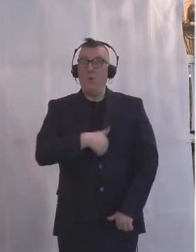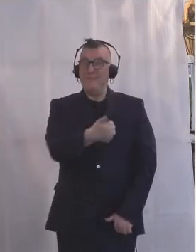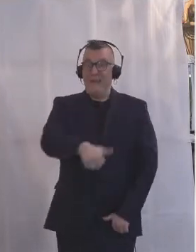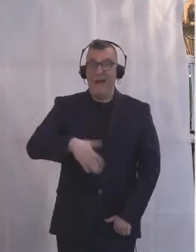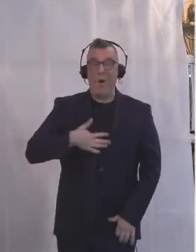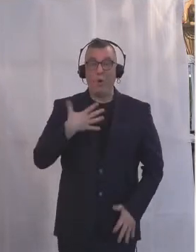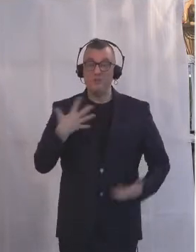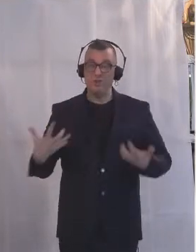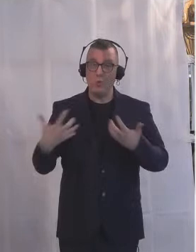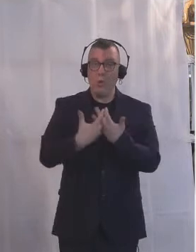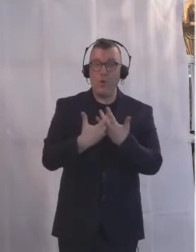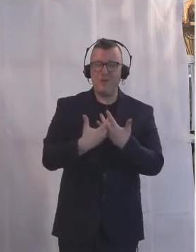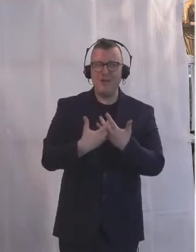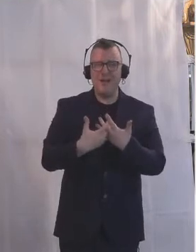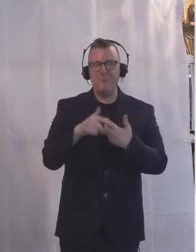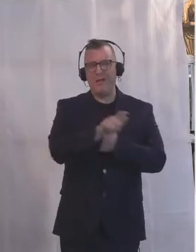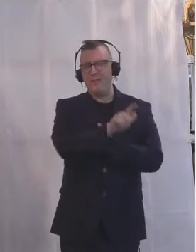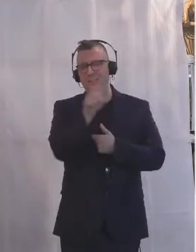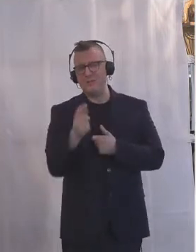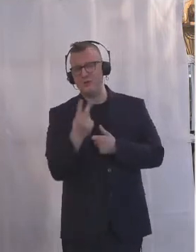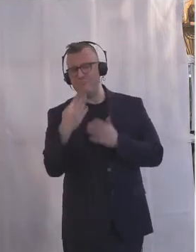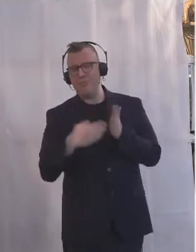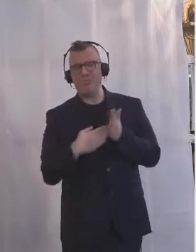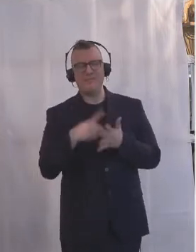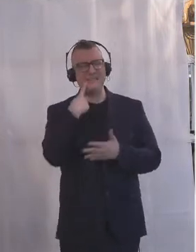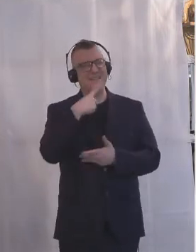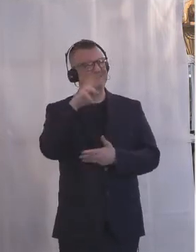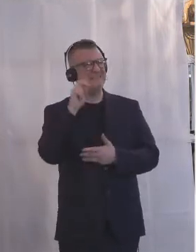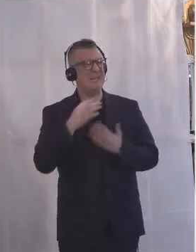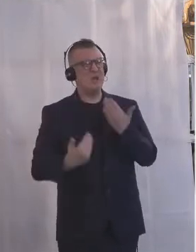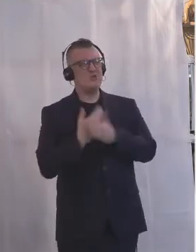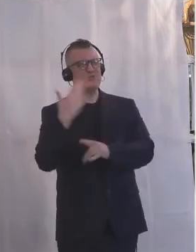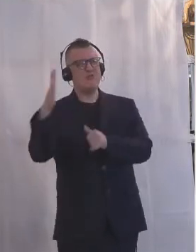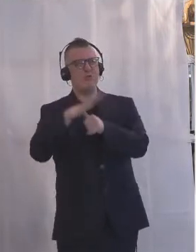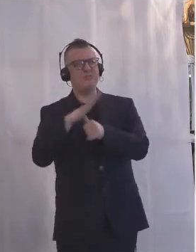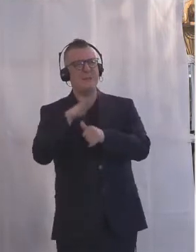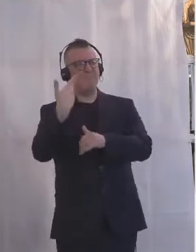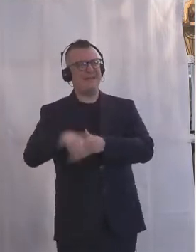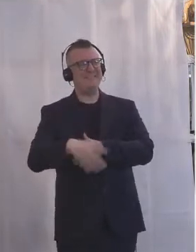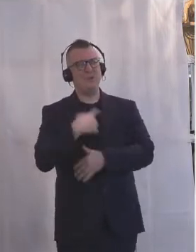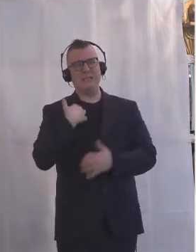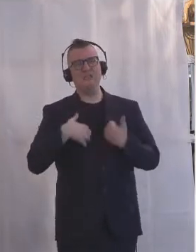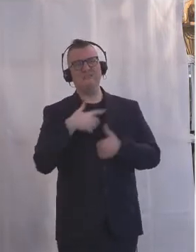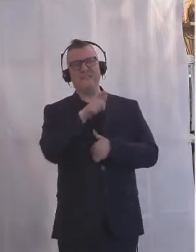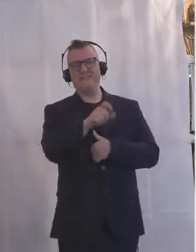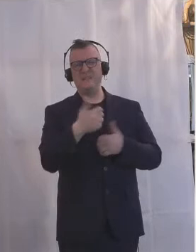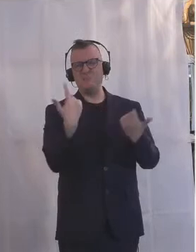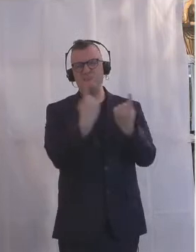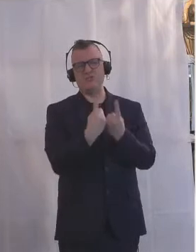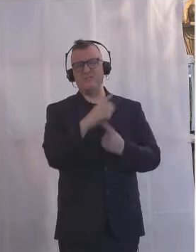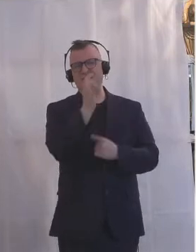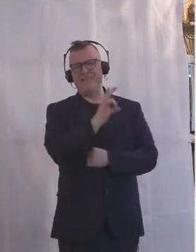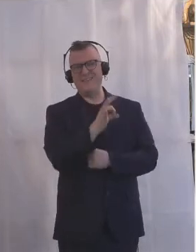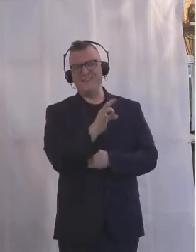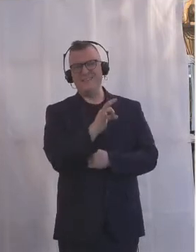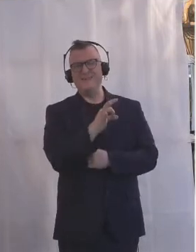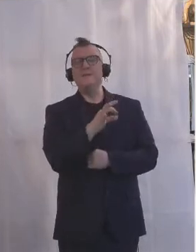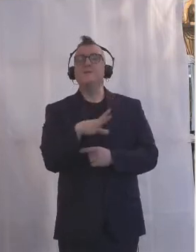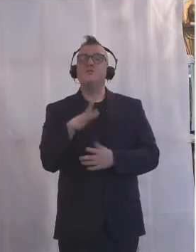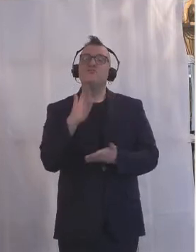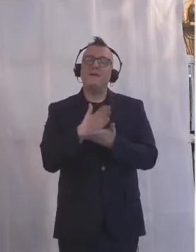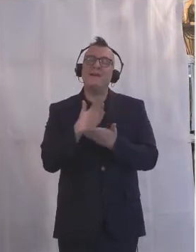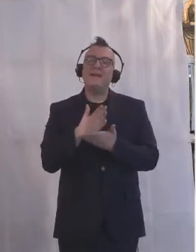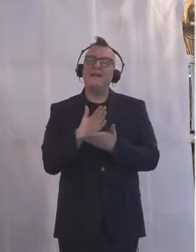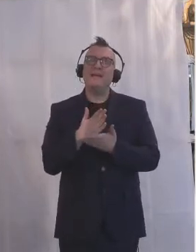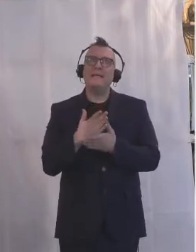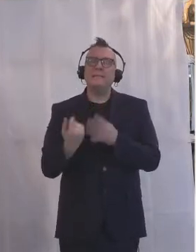important comes up for them, they're not really interested in your new product anymore. So finding someone with an innovative head within companies is